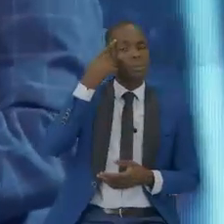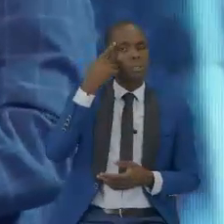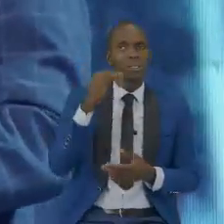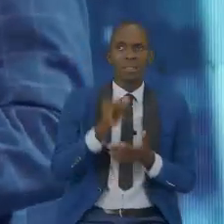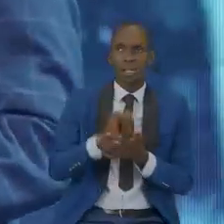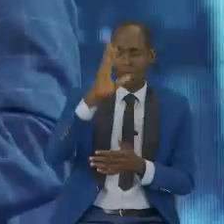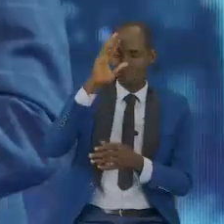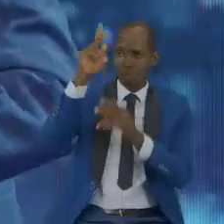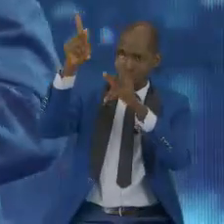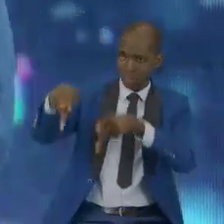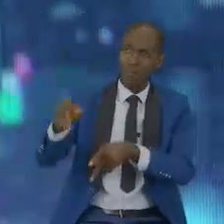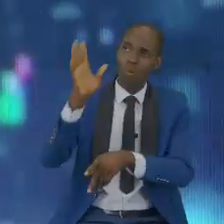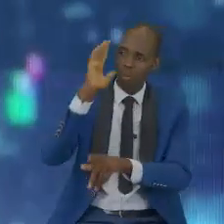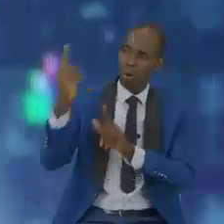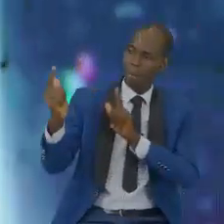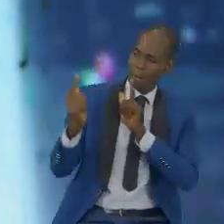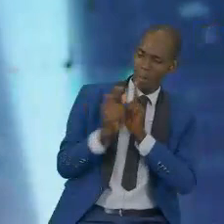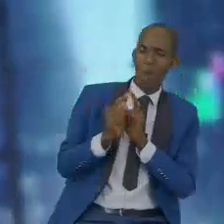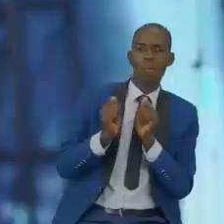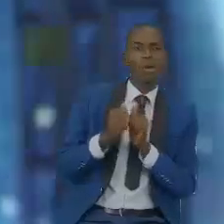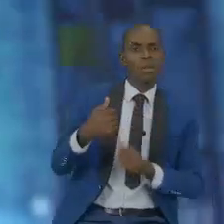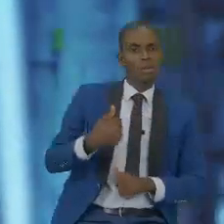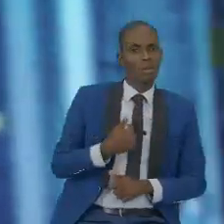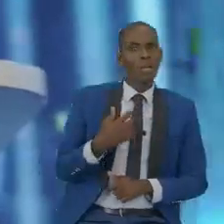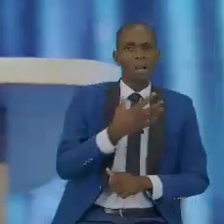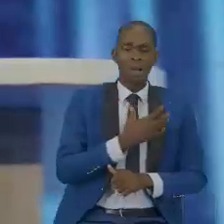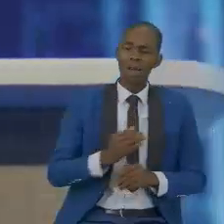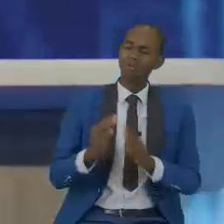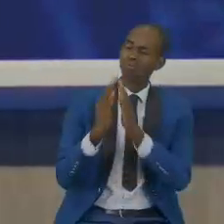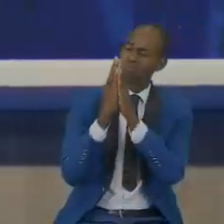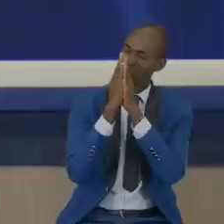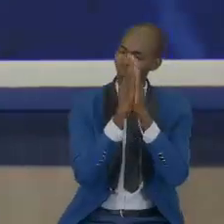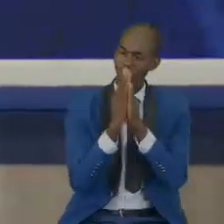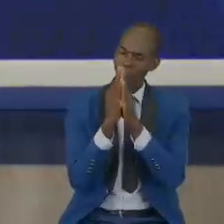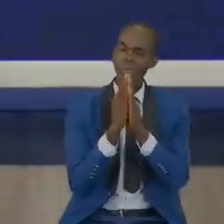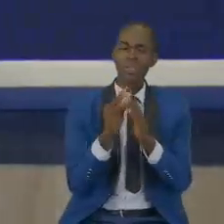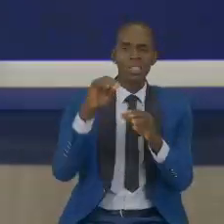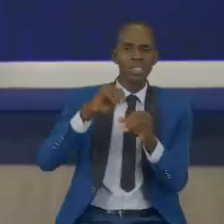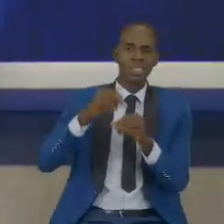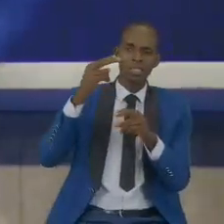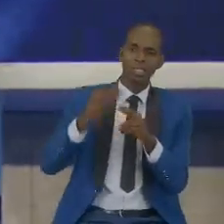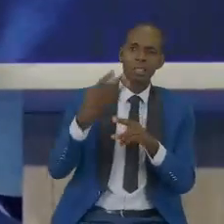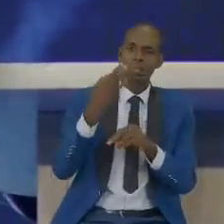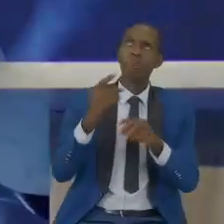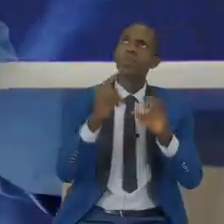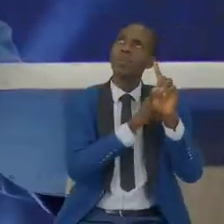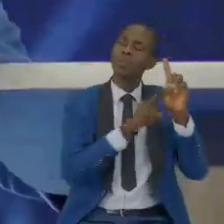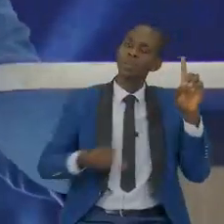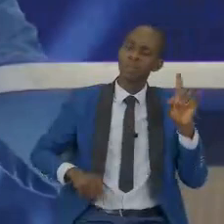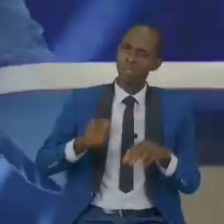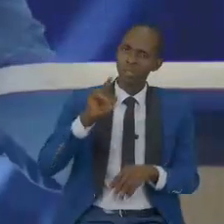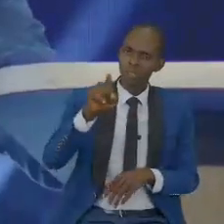come out to me and stand and call on the name of the Lord his God